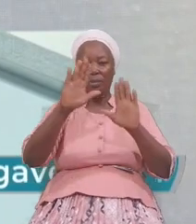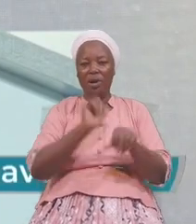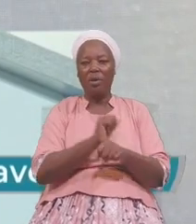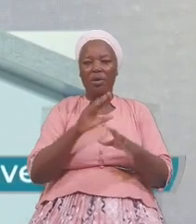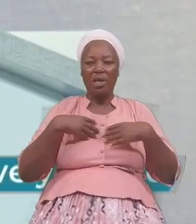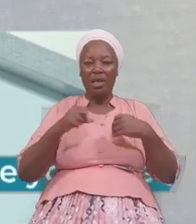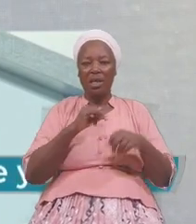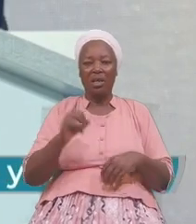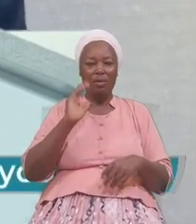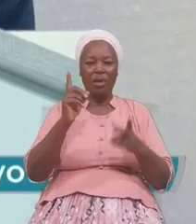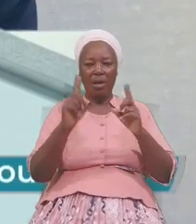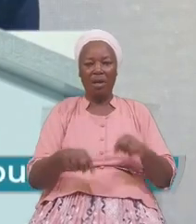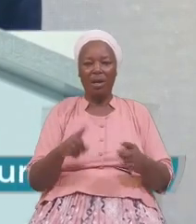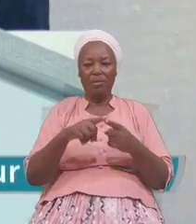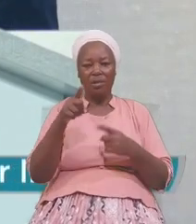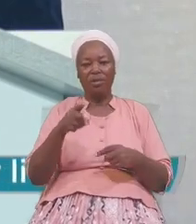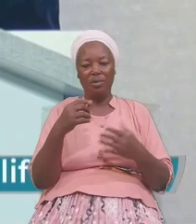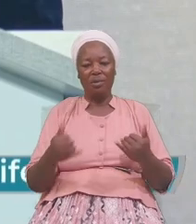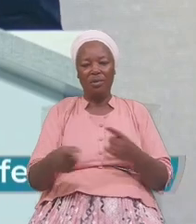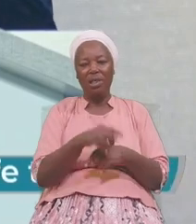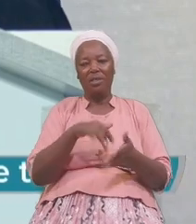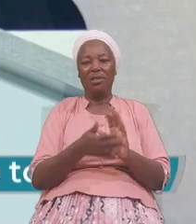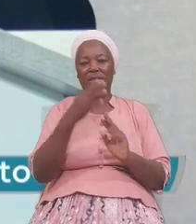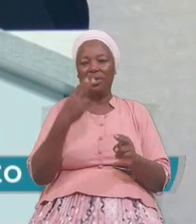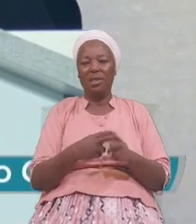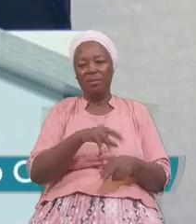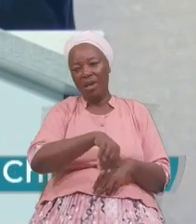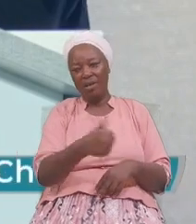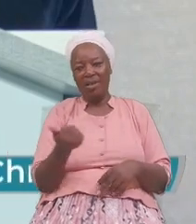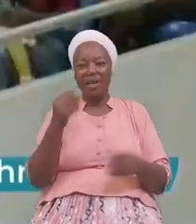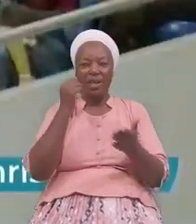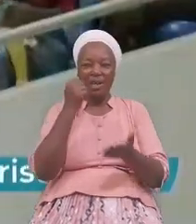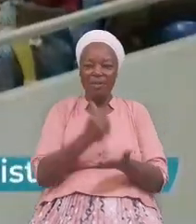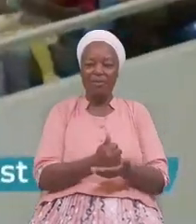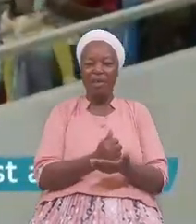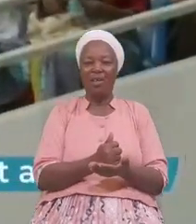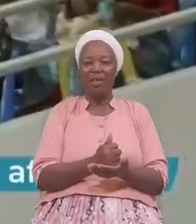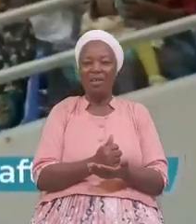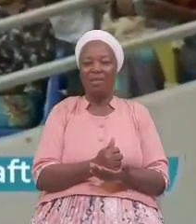healing will come to you today. Another amen.